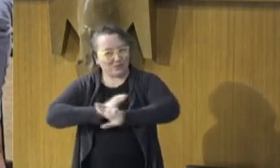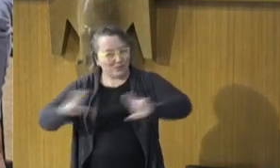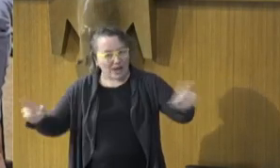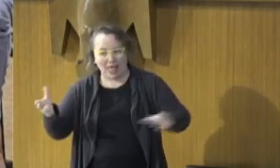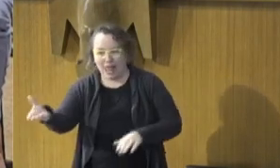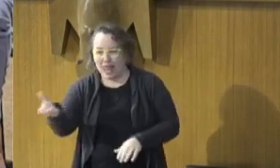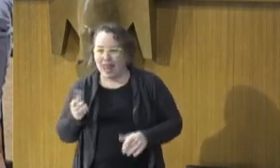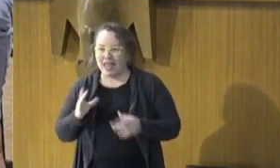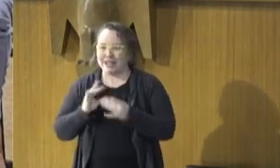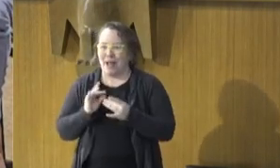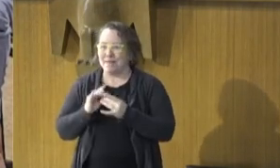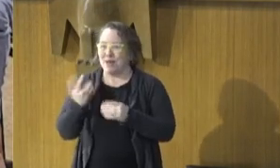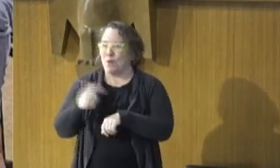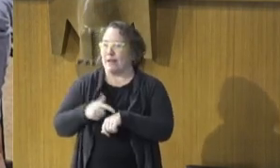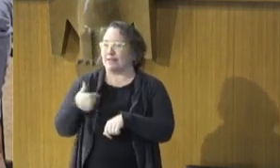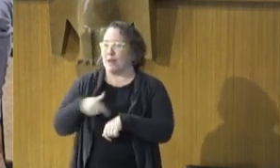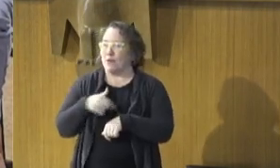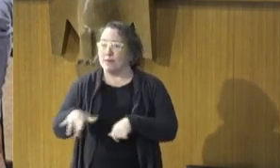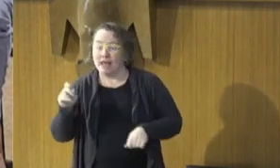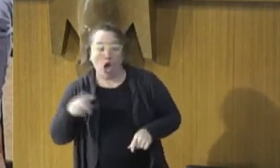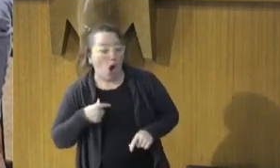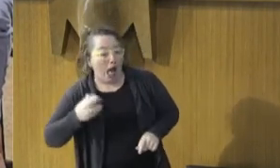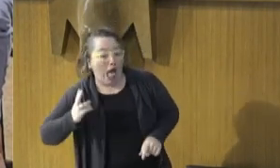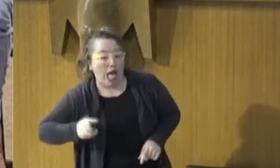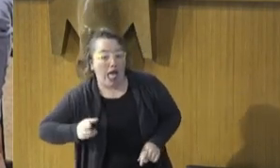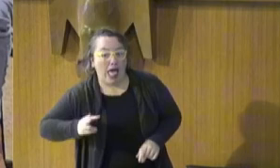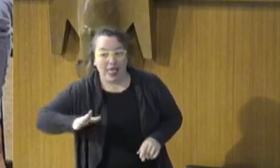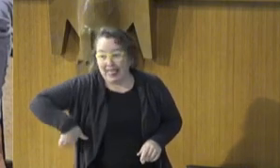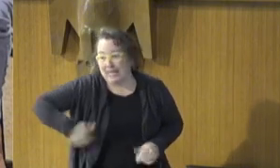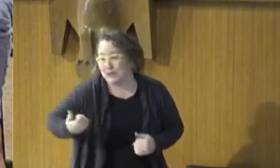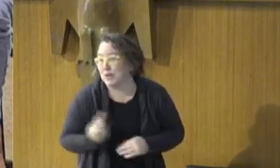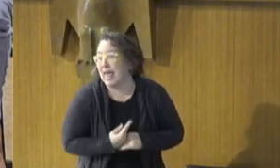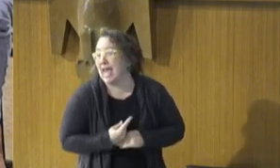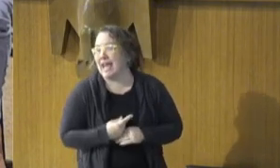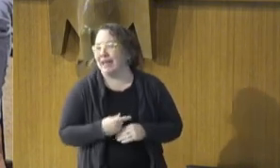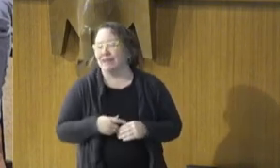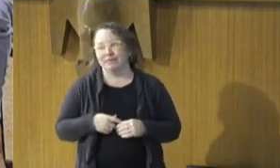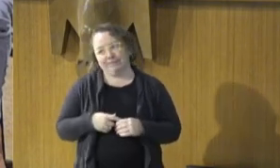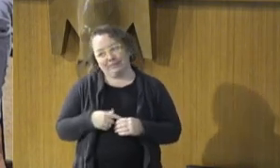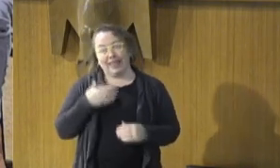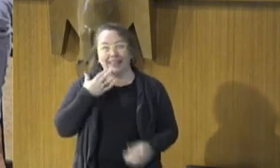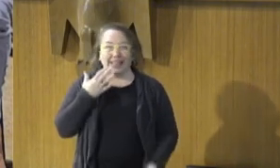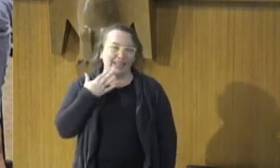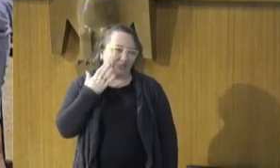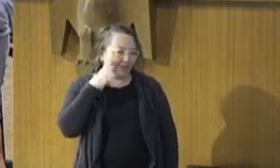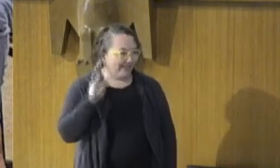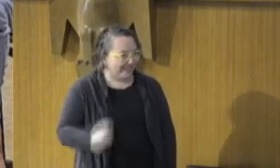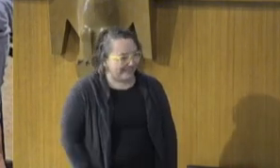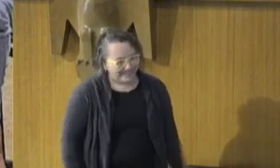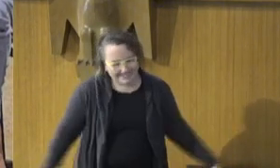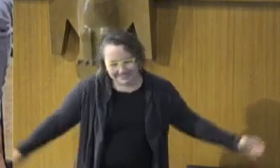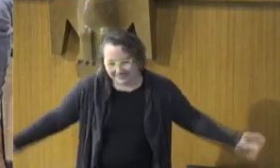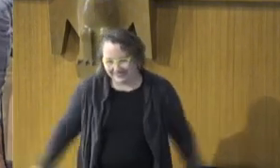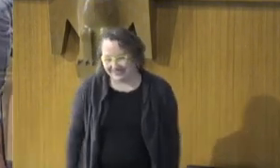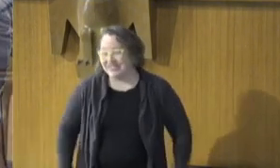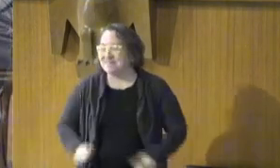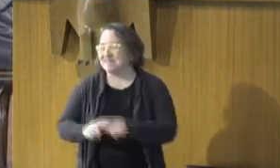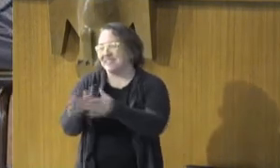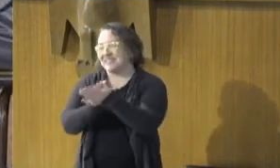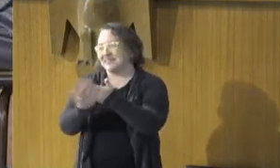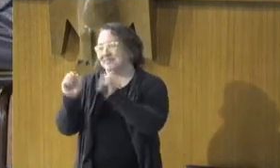like to comment on what time we pick them up. Like, oh, running a little late today, are we? I'm like, thank you. But they're